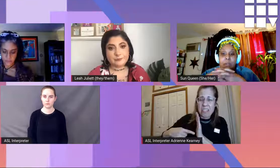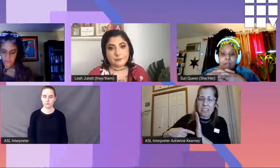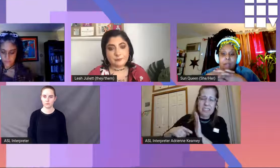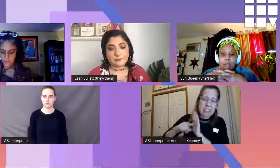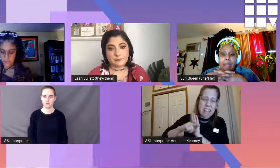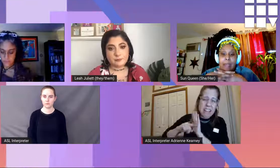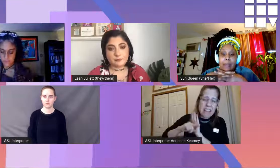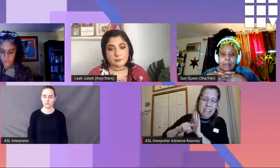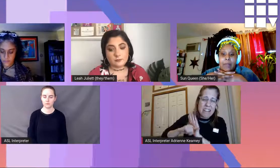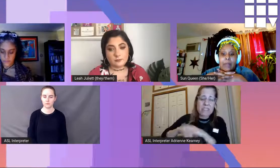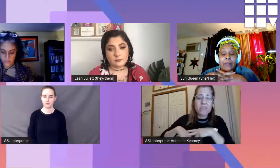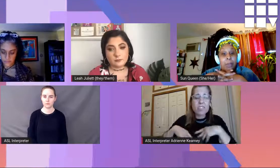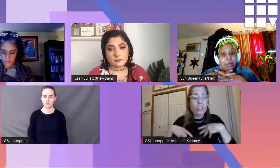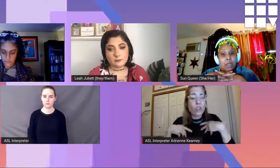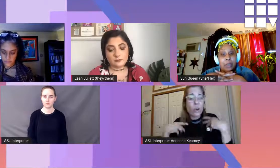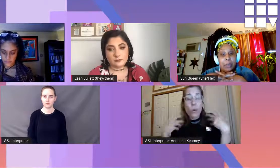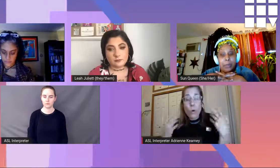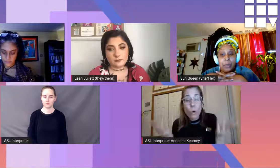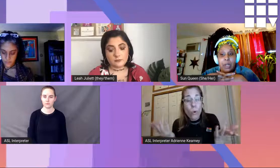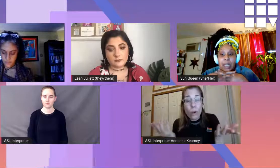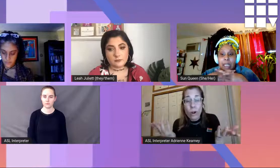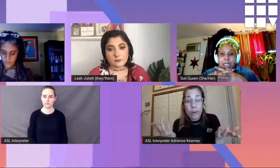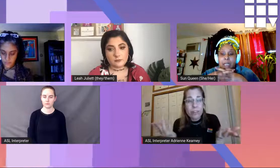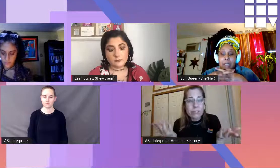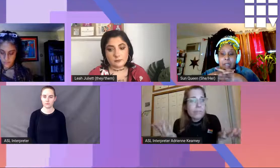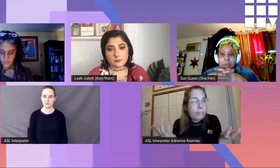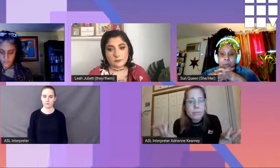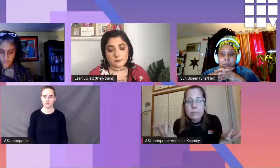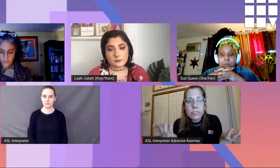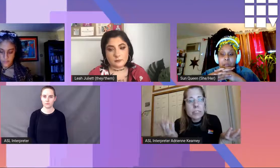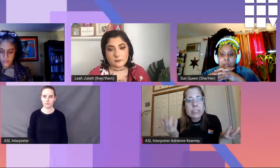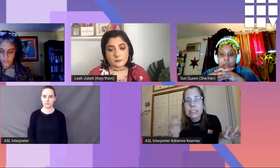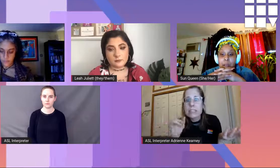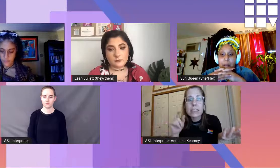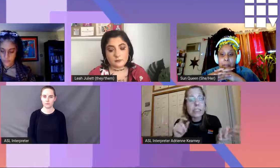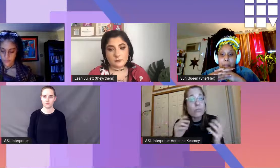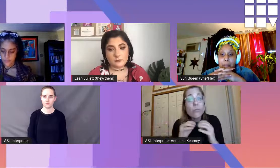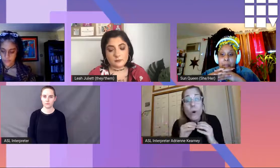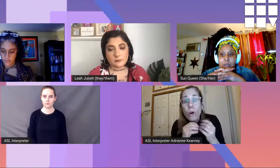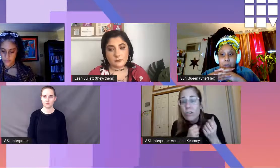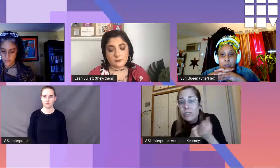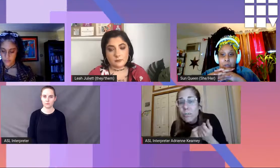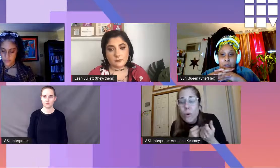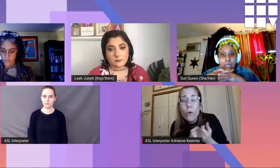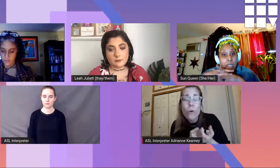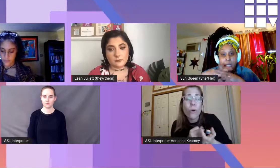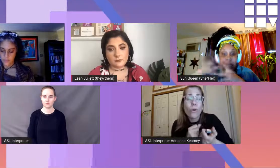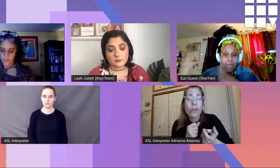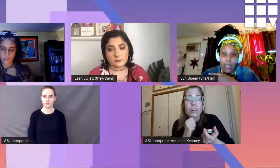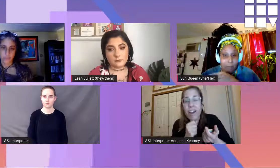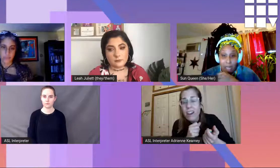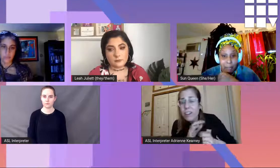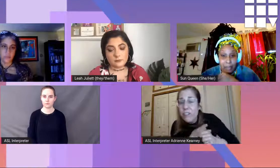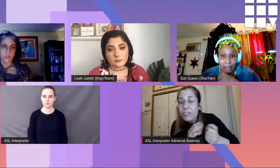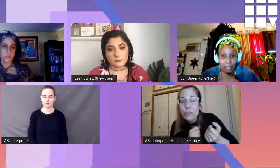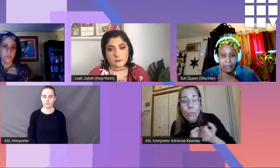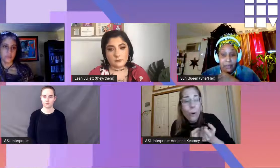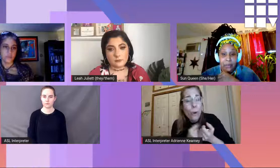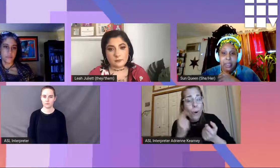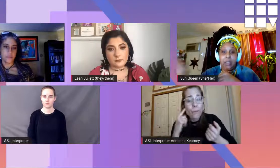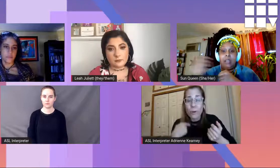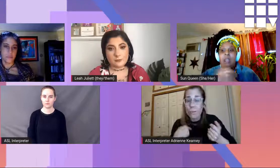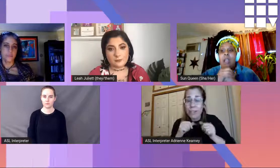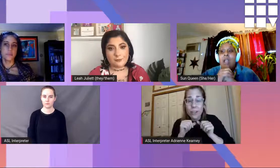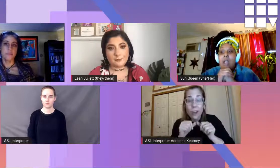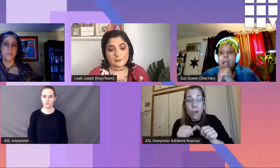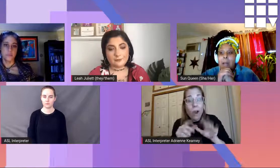I don't have and feel the support I need to go on. And again, right, I'm not being paid for